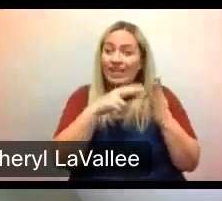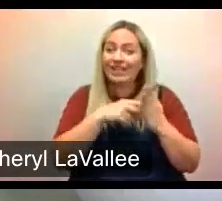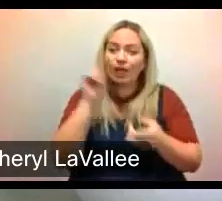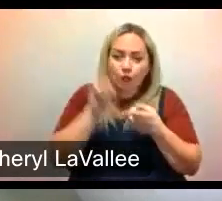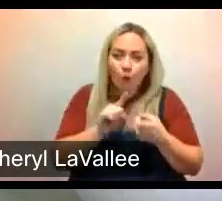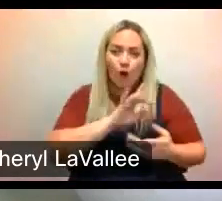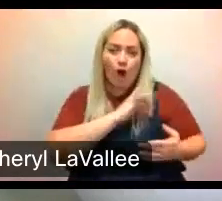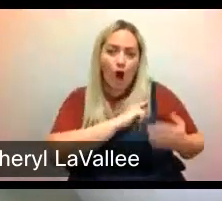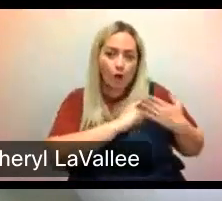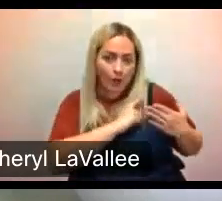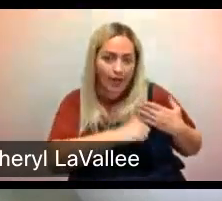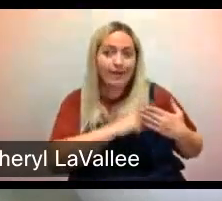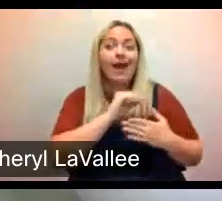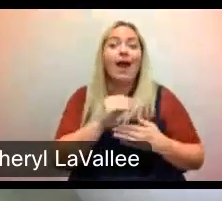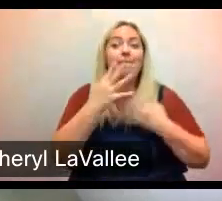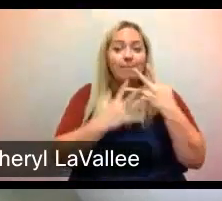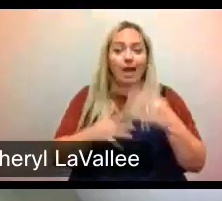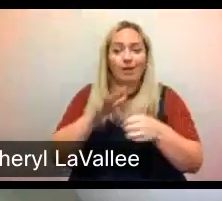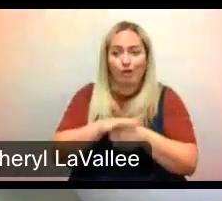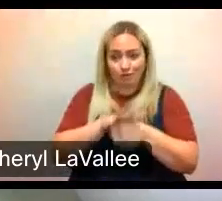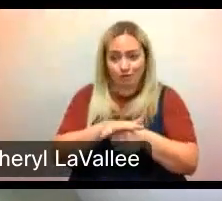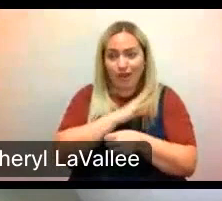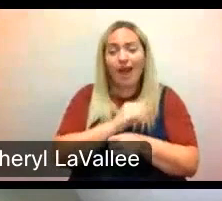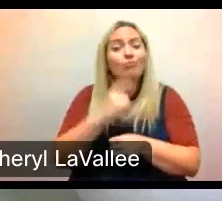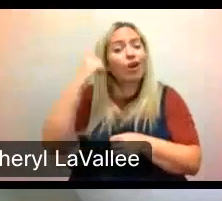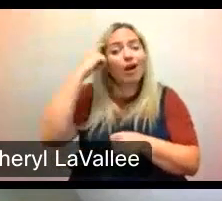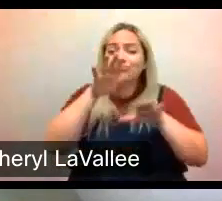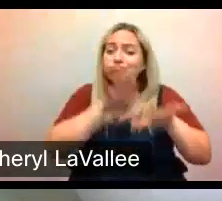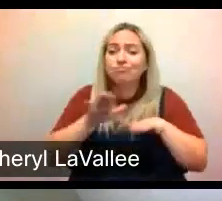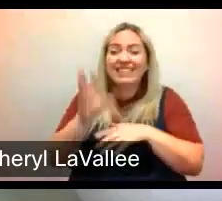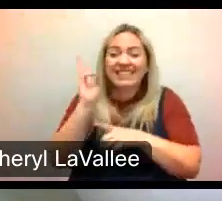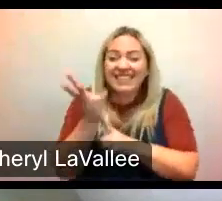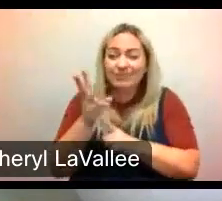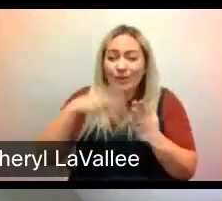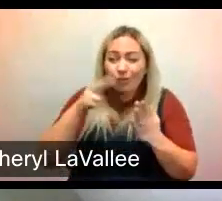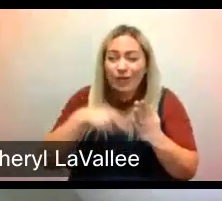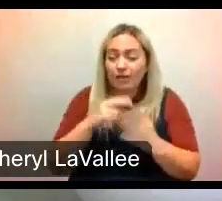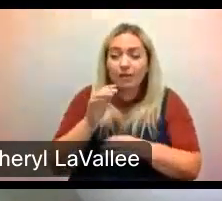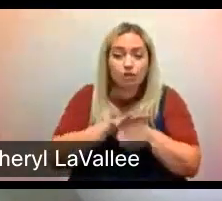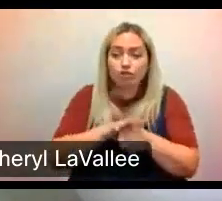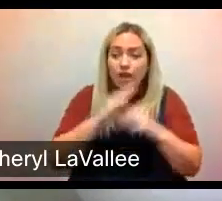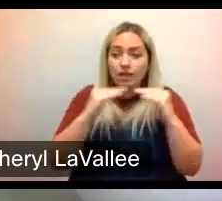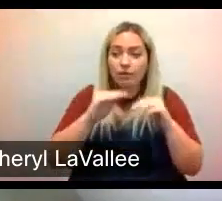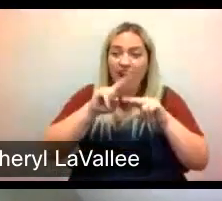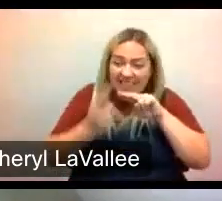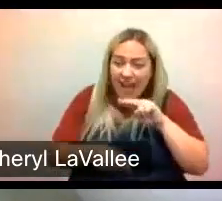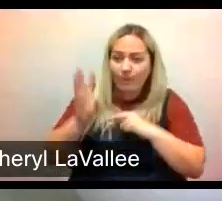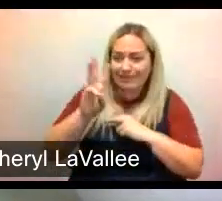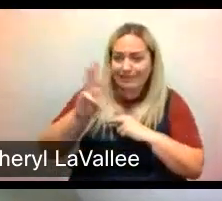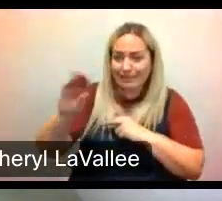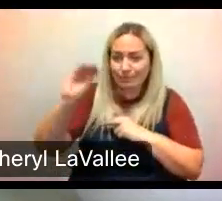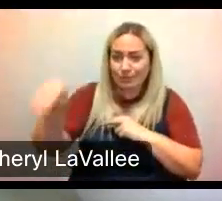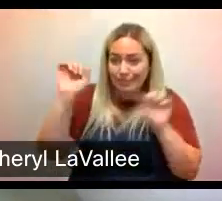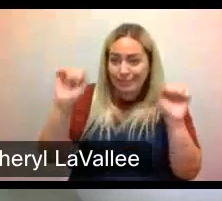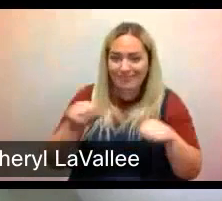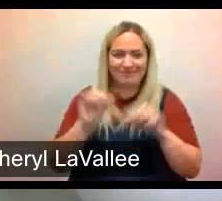rate and blood pressure and a calmer mind, and just 6 minutes of reading can bring your stress levels down by more than 66%.